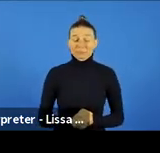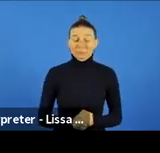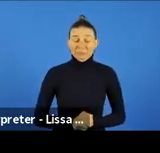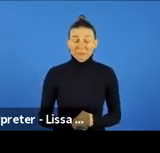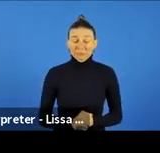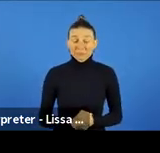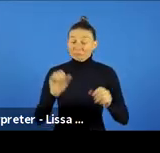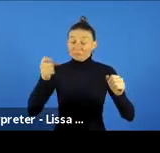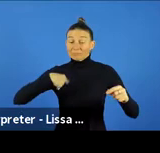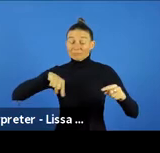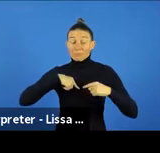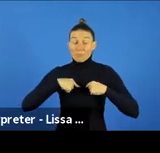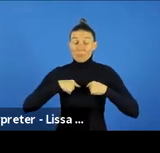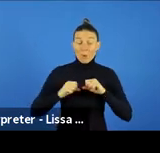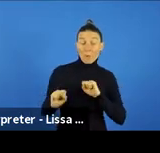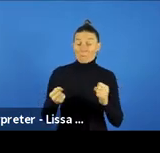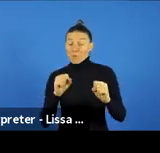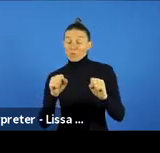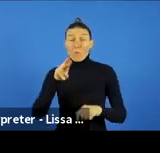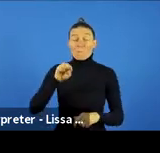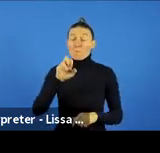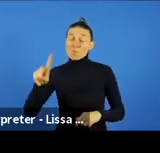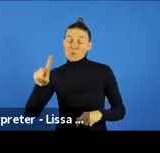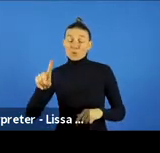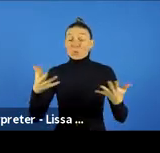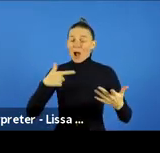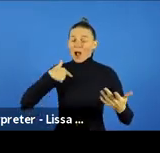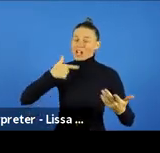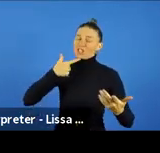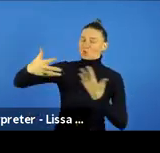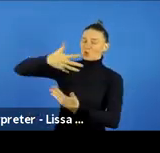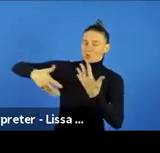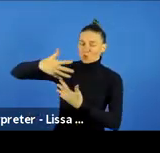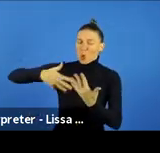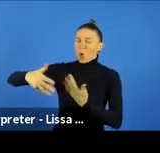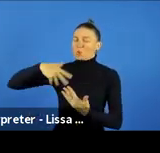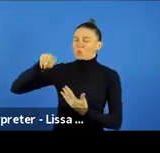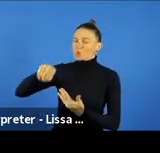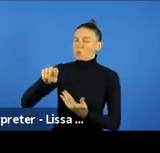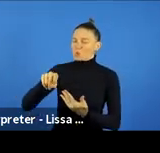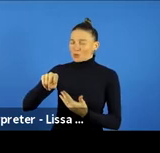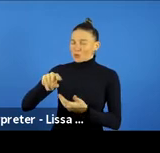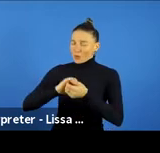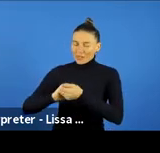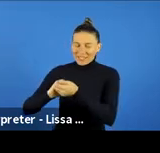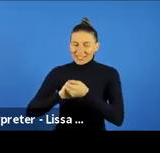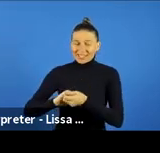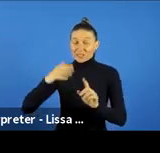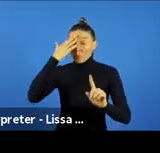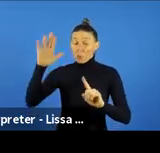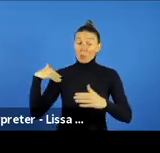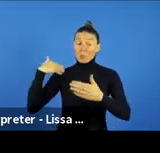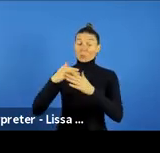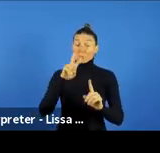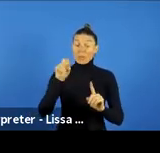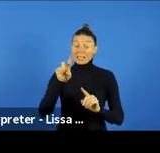Mood, moving for a good mood. We are a social company specialized on fashion and diversity. Since 2011, we